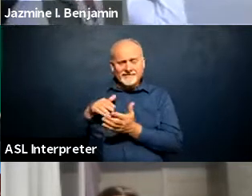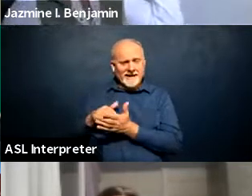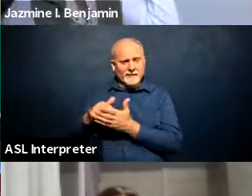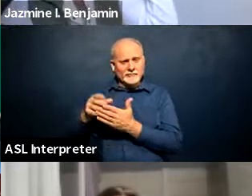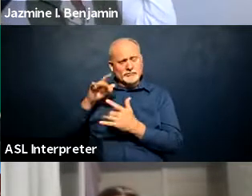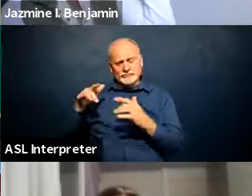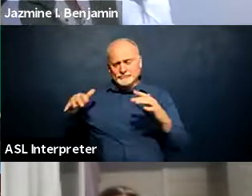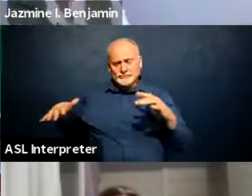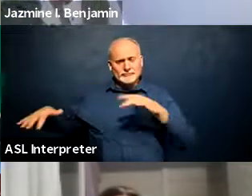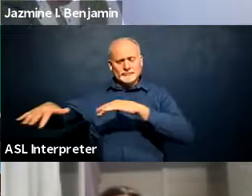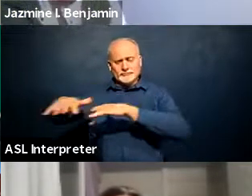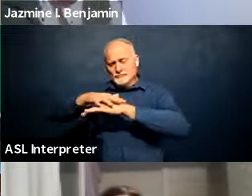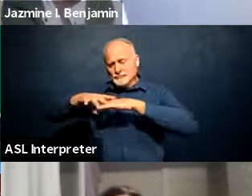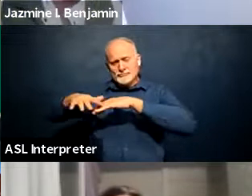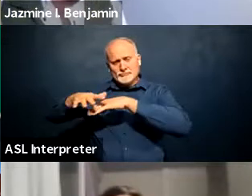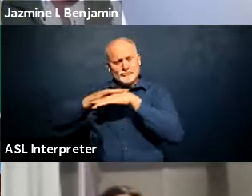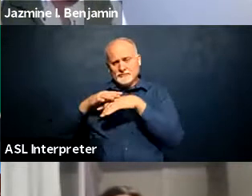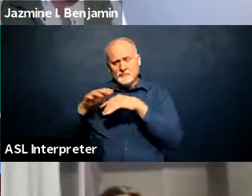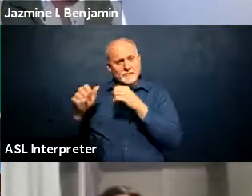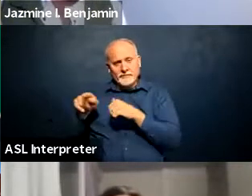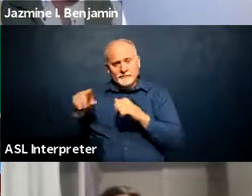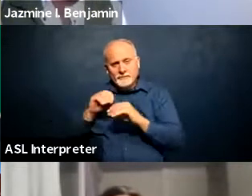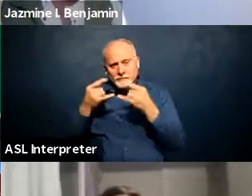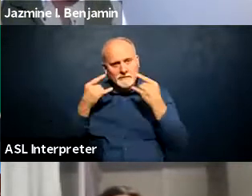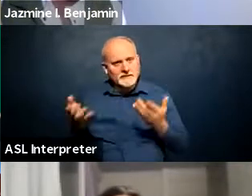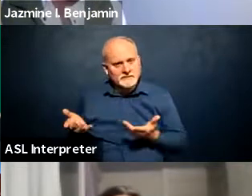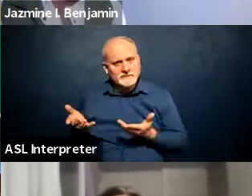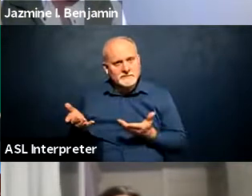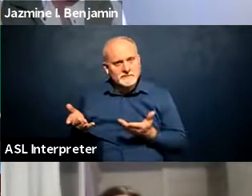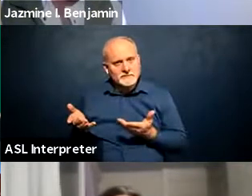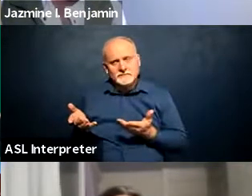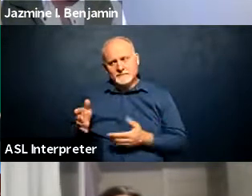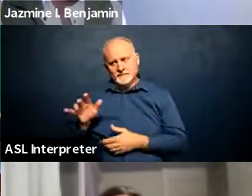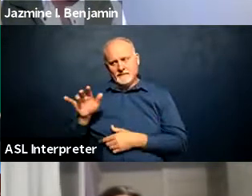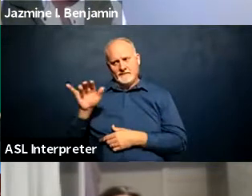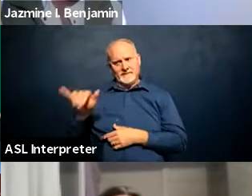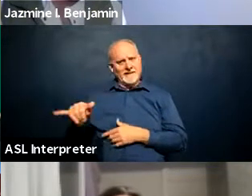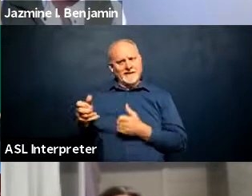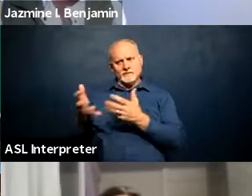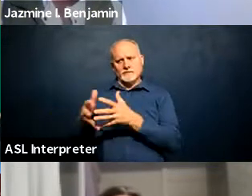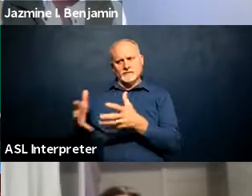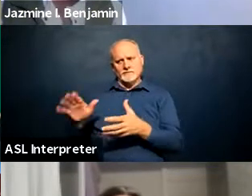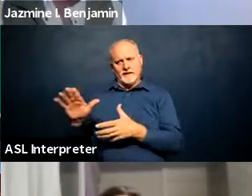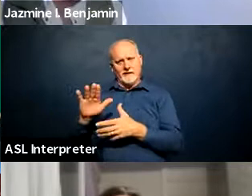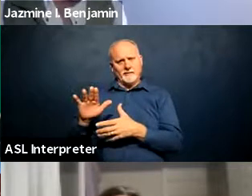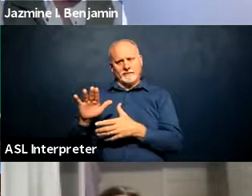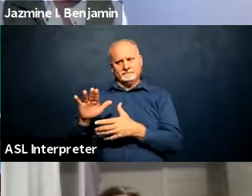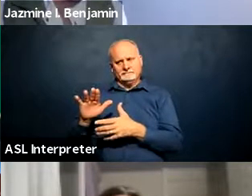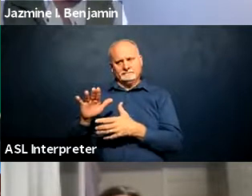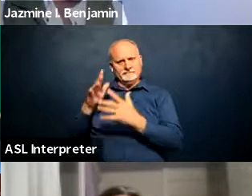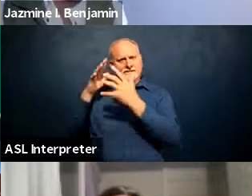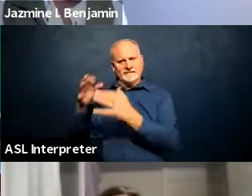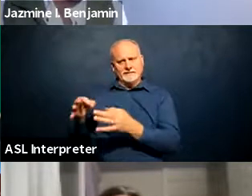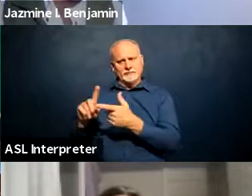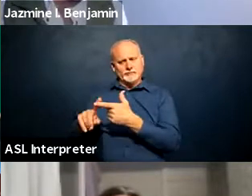students in the streets. Most of them were not masked. And that, I think, drove a lot of the decision-making around